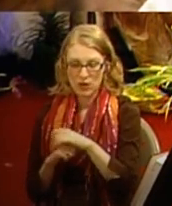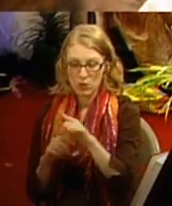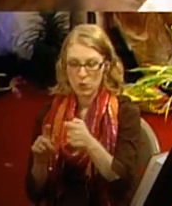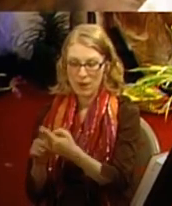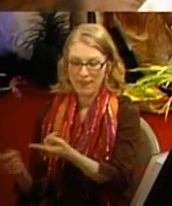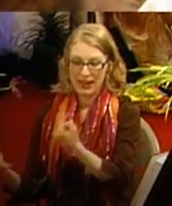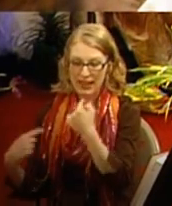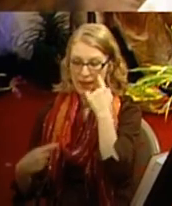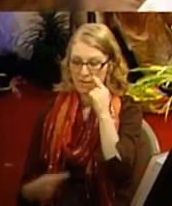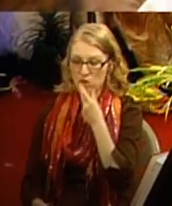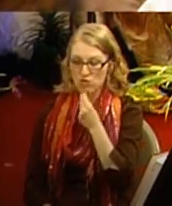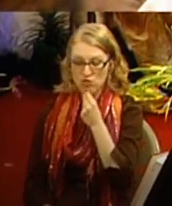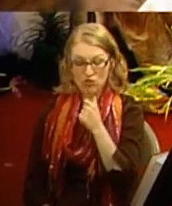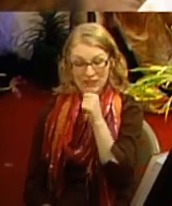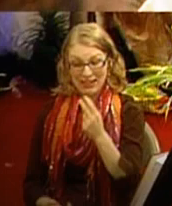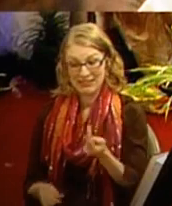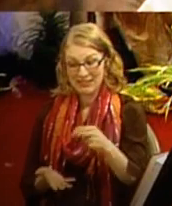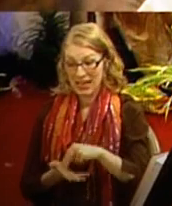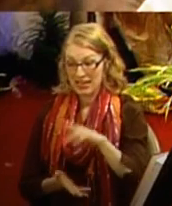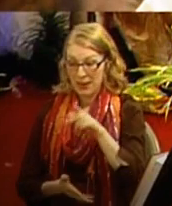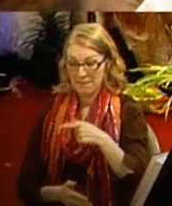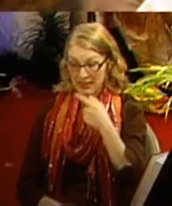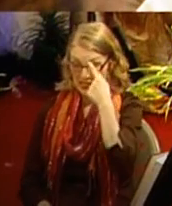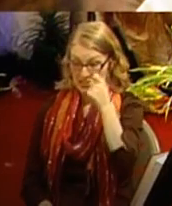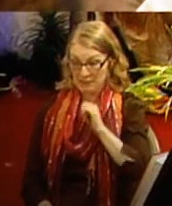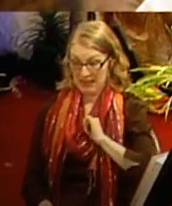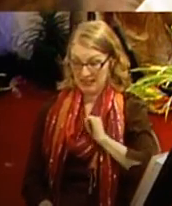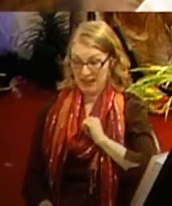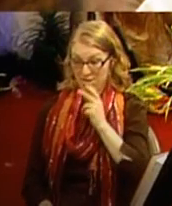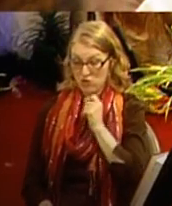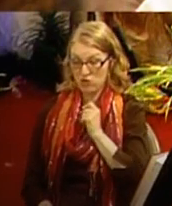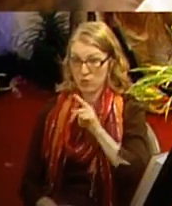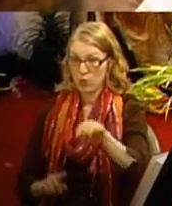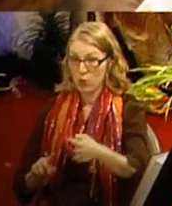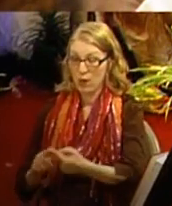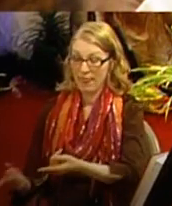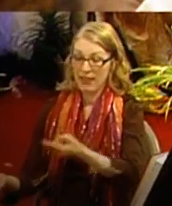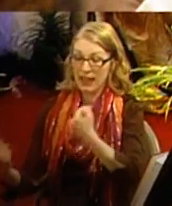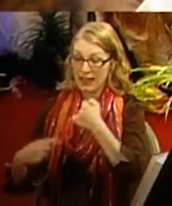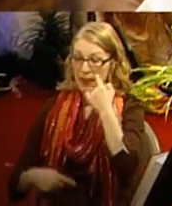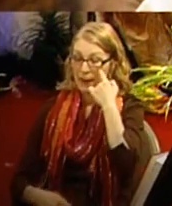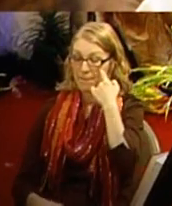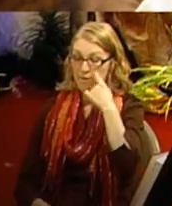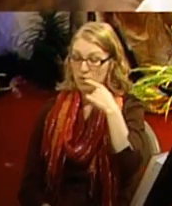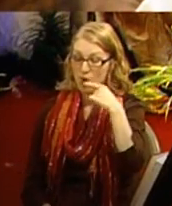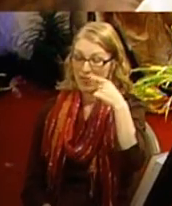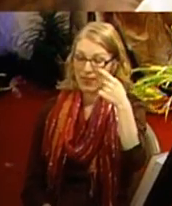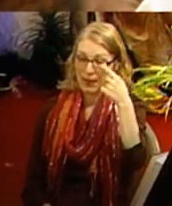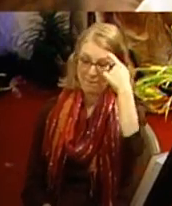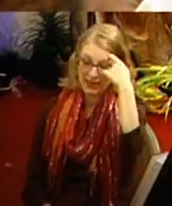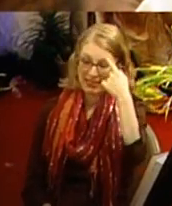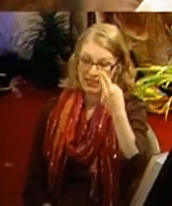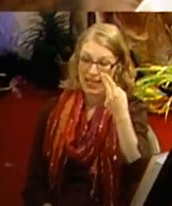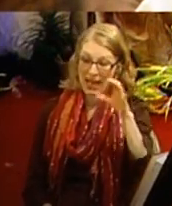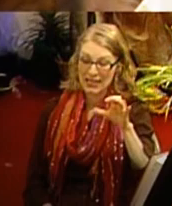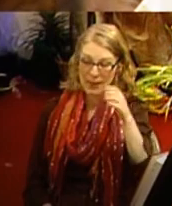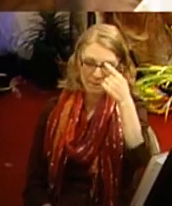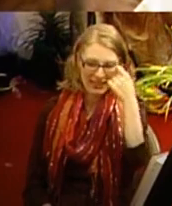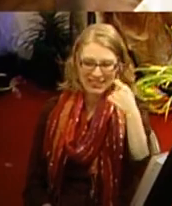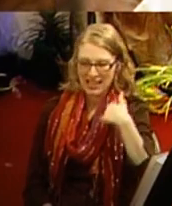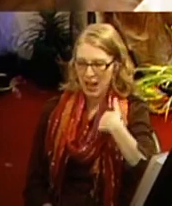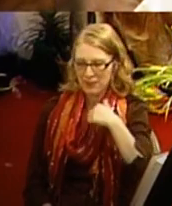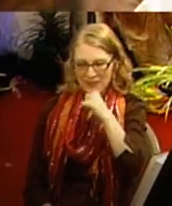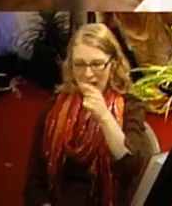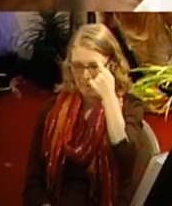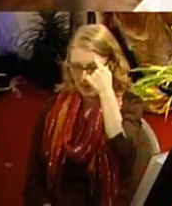for the Jews, I didn't stand up because I wasn't a Jew. And when they came for the developmentally challenged, I didn't stand up for them because I'm not